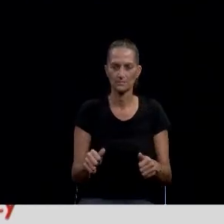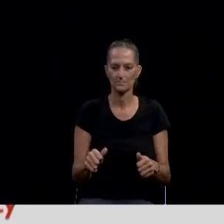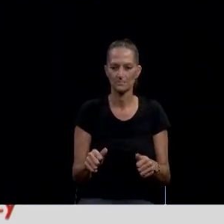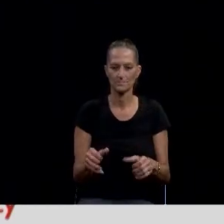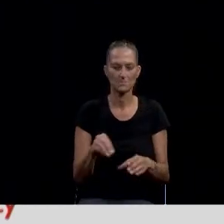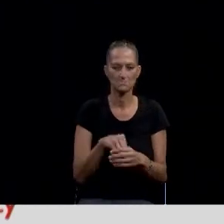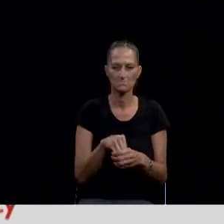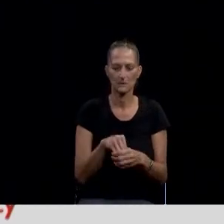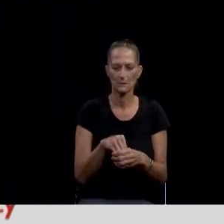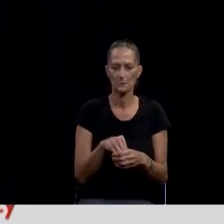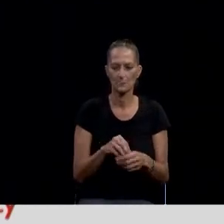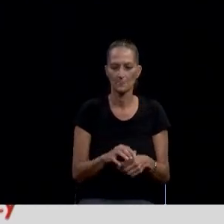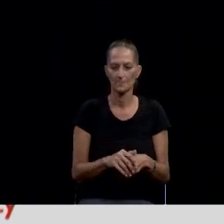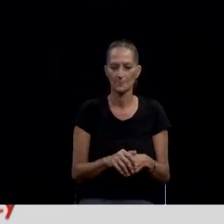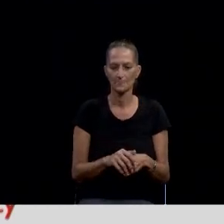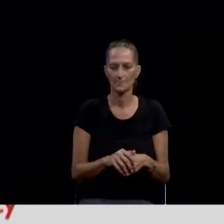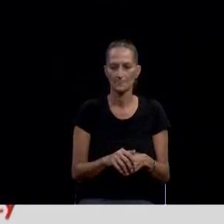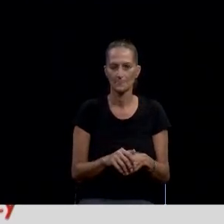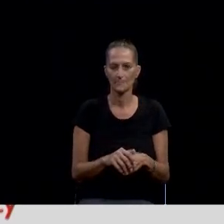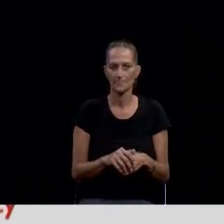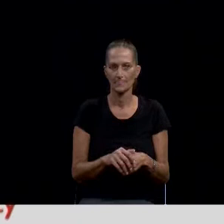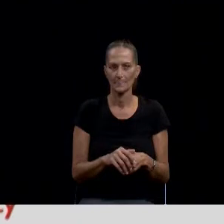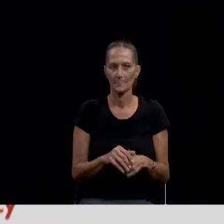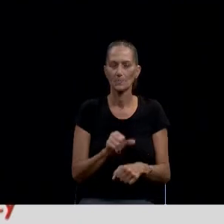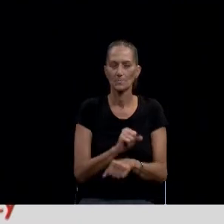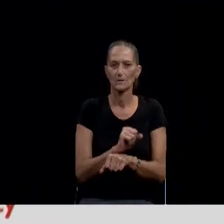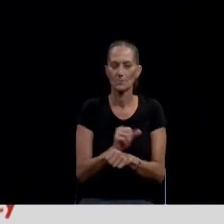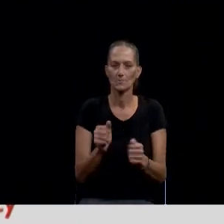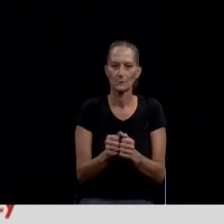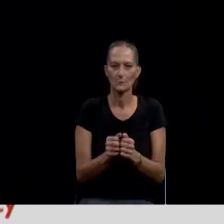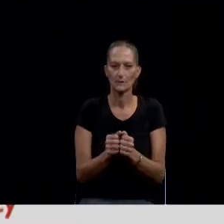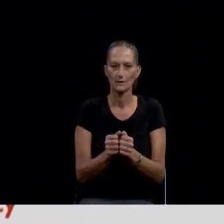opportunities to create installations there.